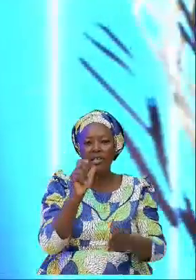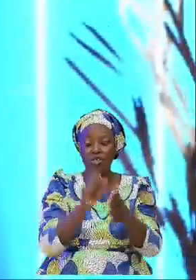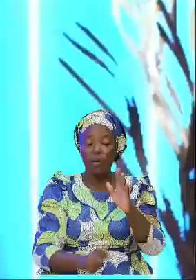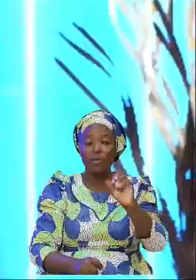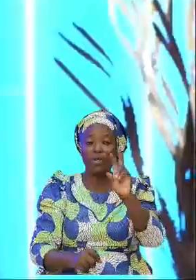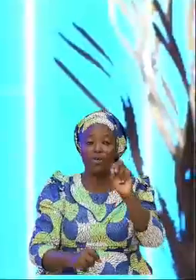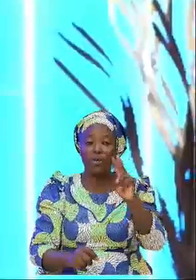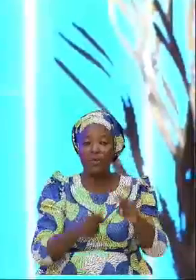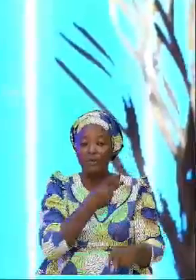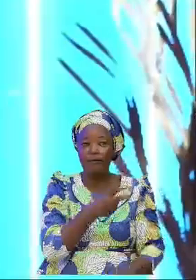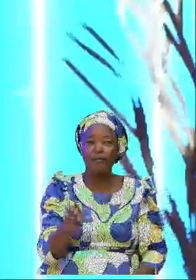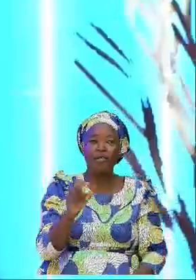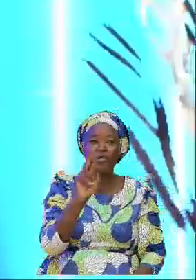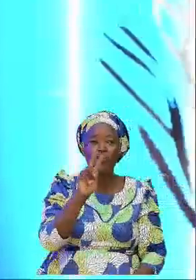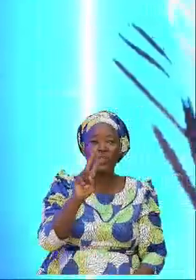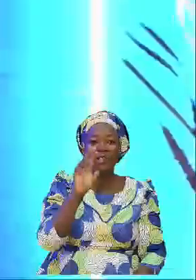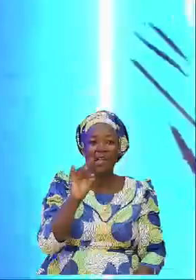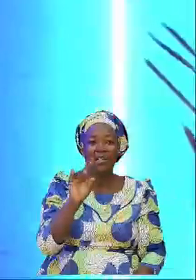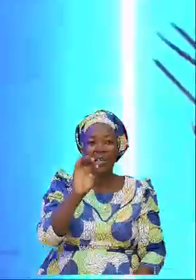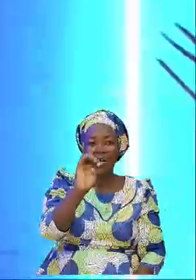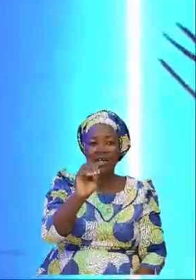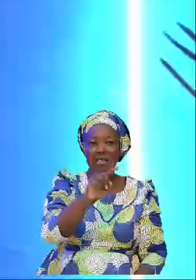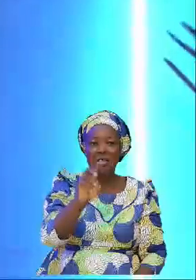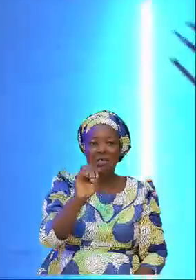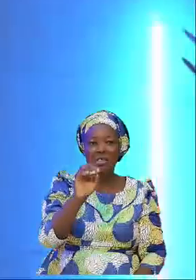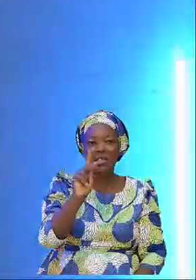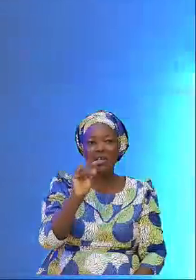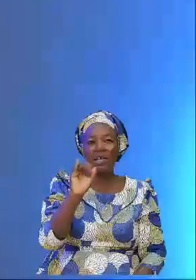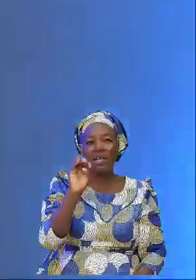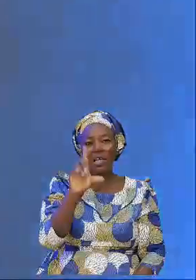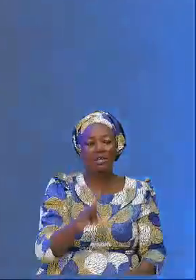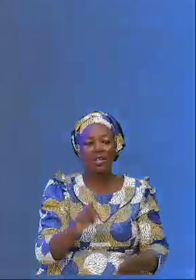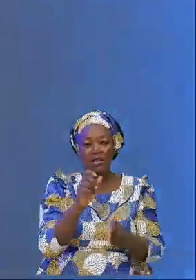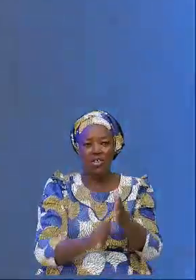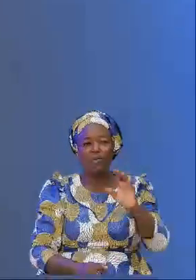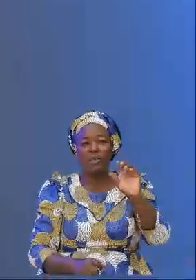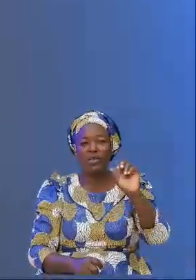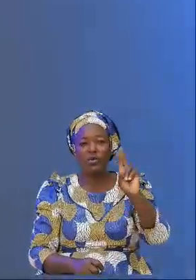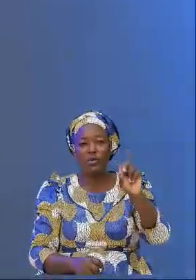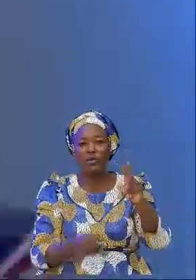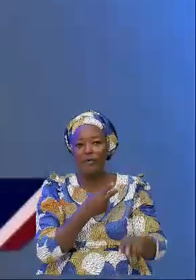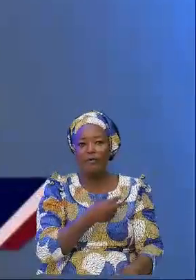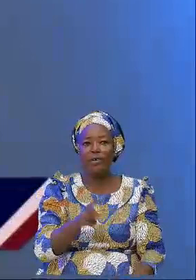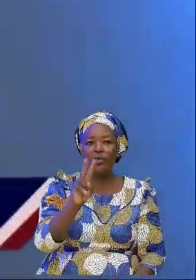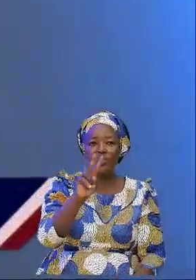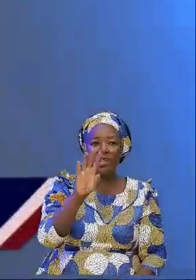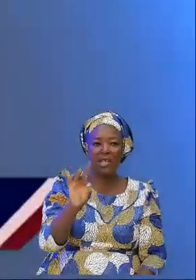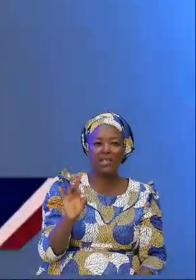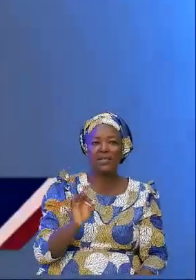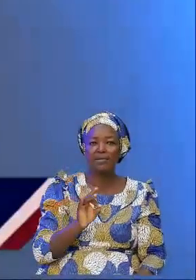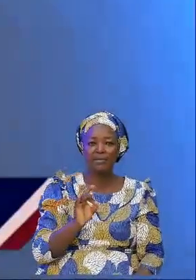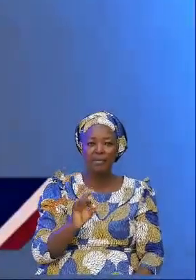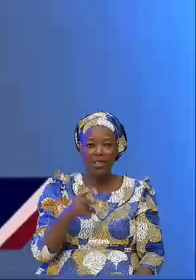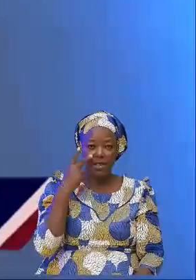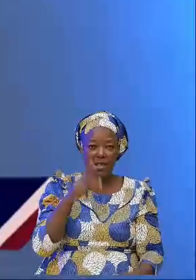at Ezekiel chapter 12, verse 28. Ezekiel